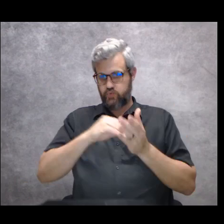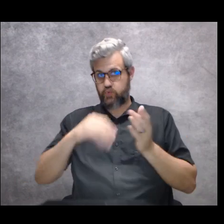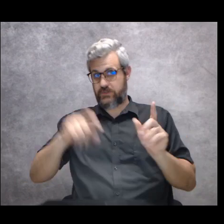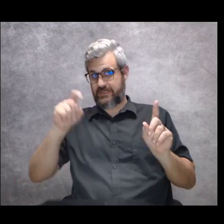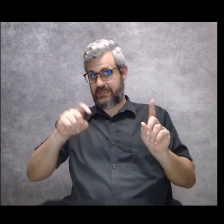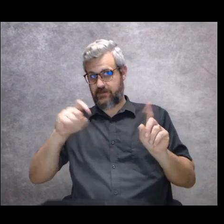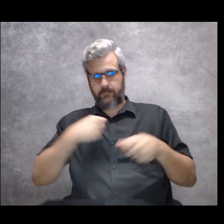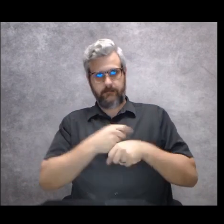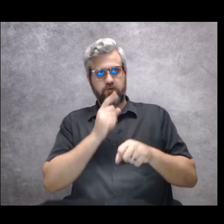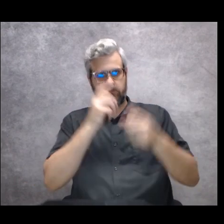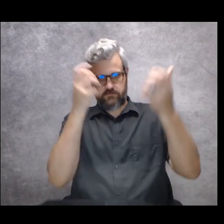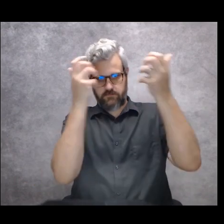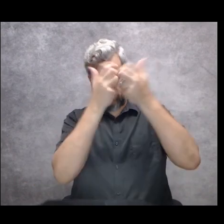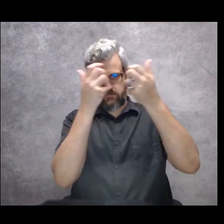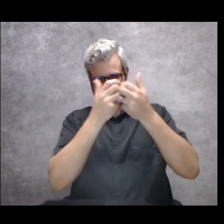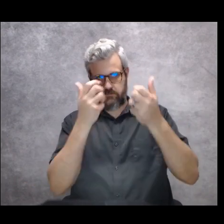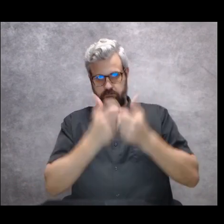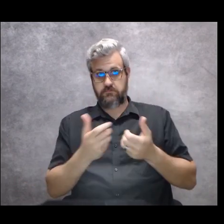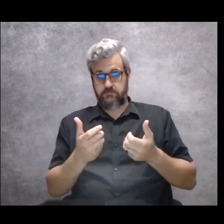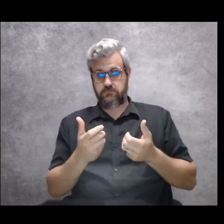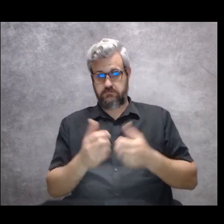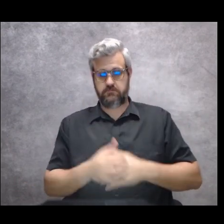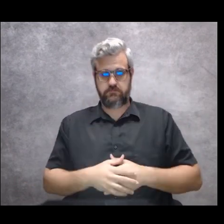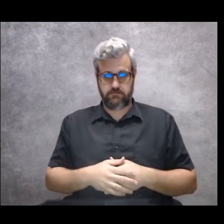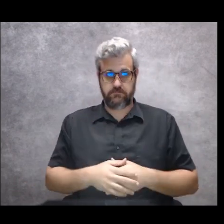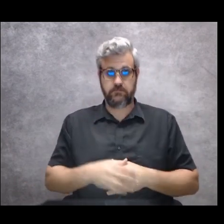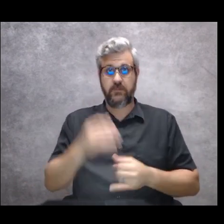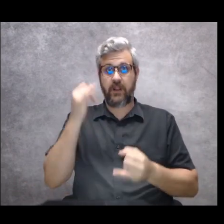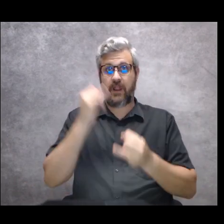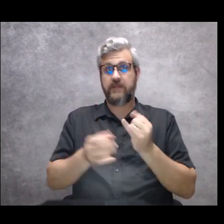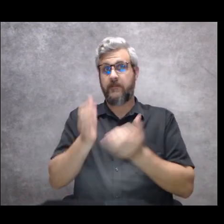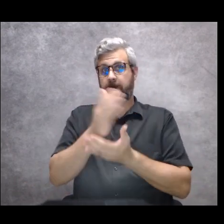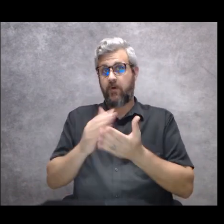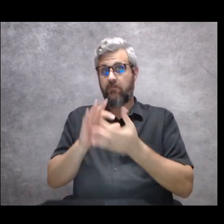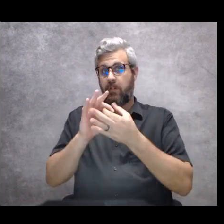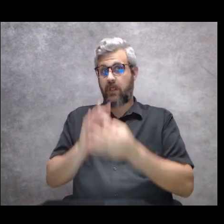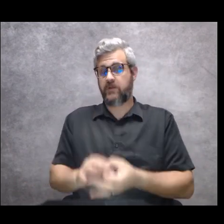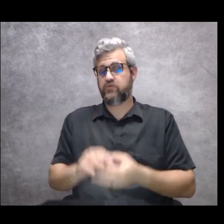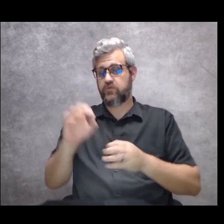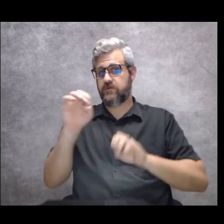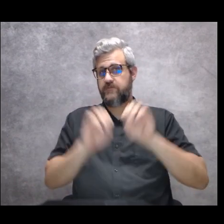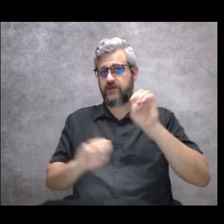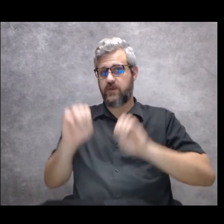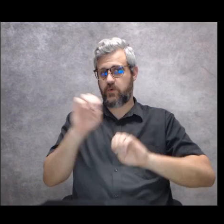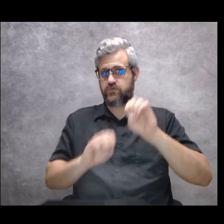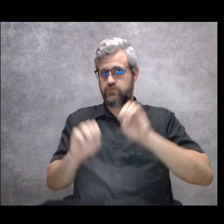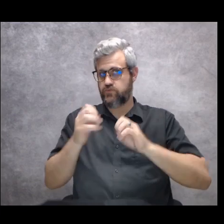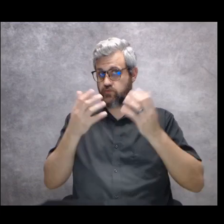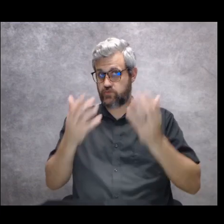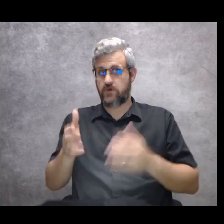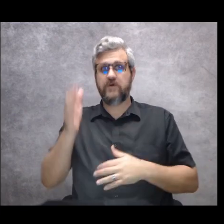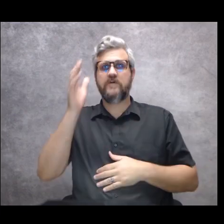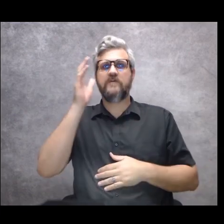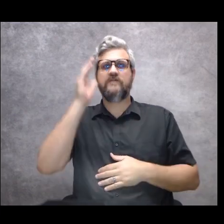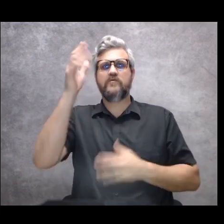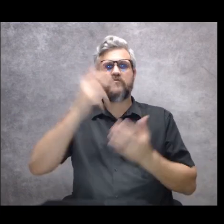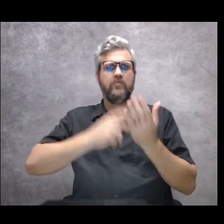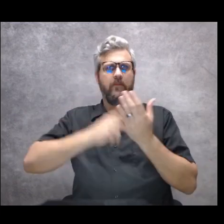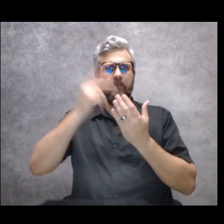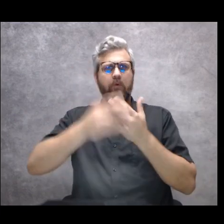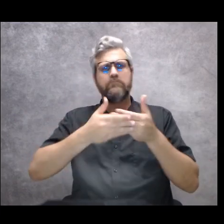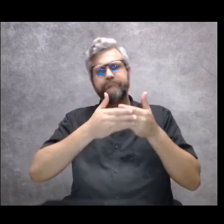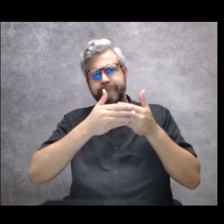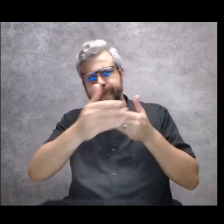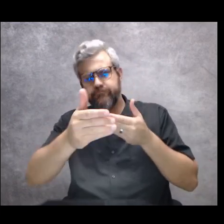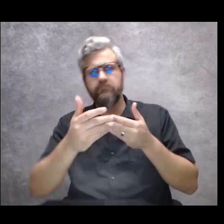The last part of the GT program evaluation is future program and directions and modifications. After all the